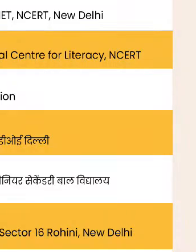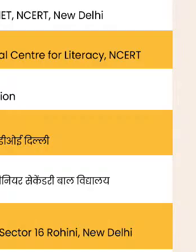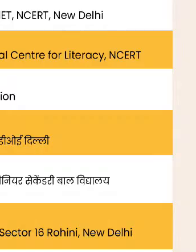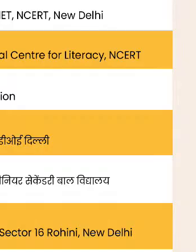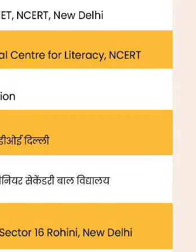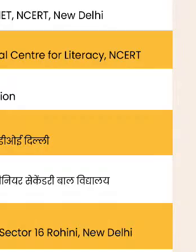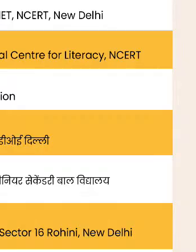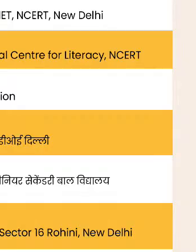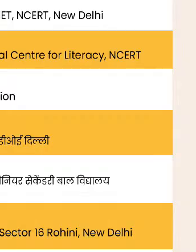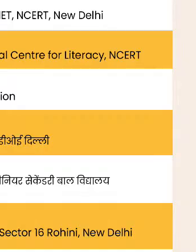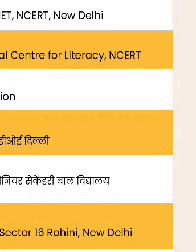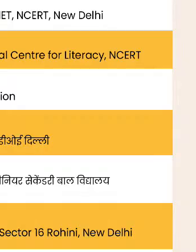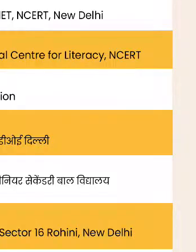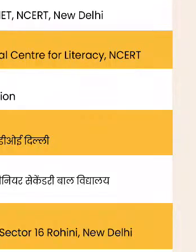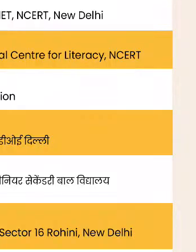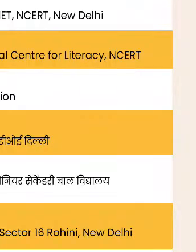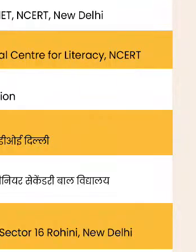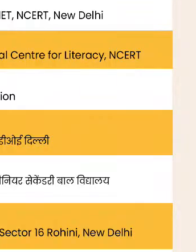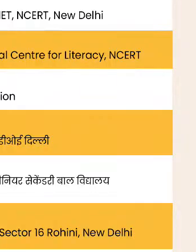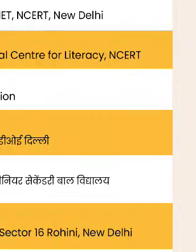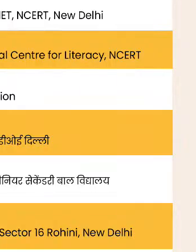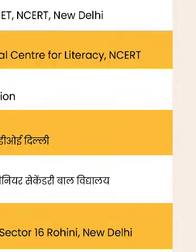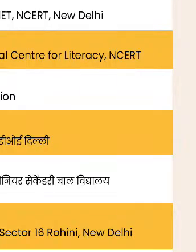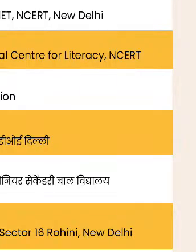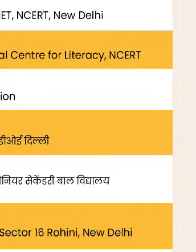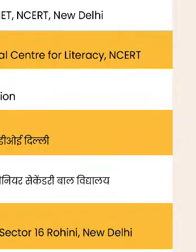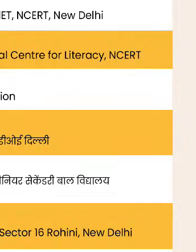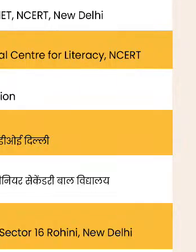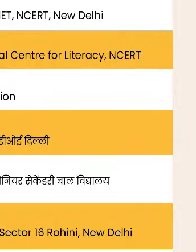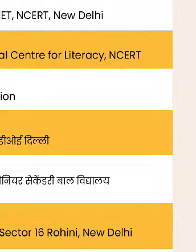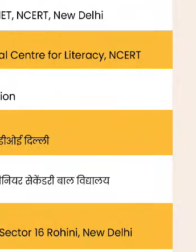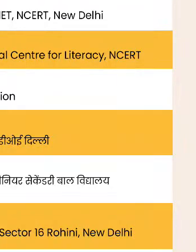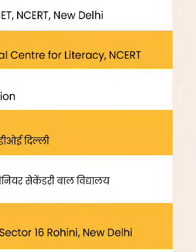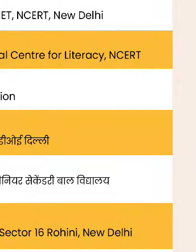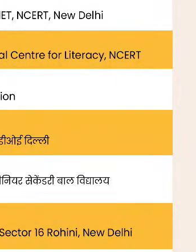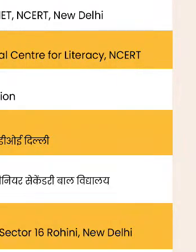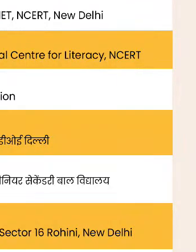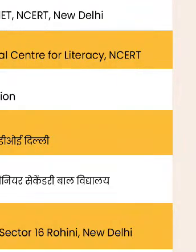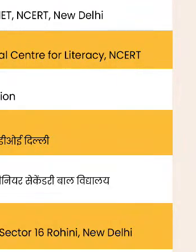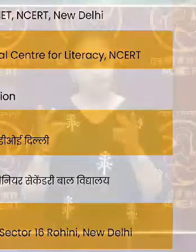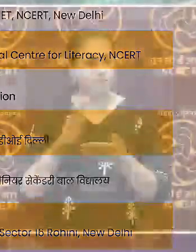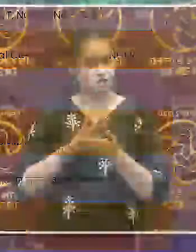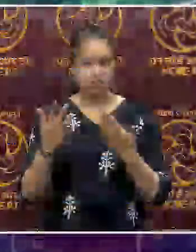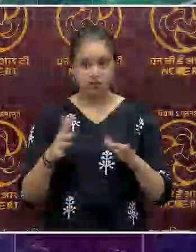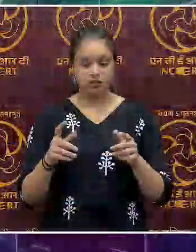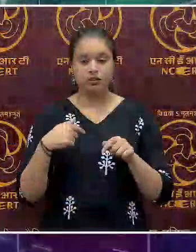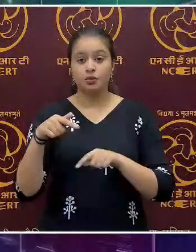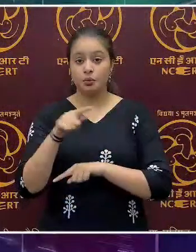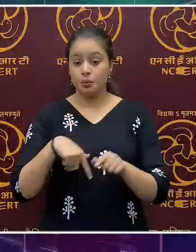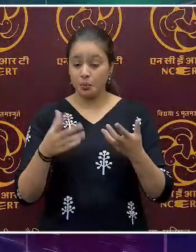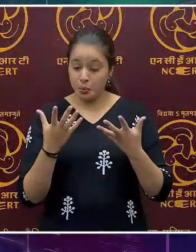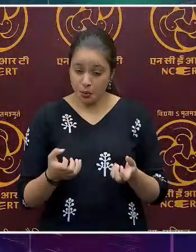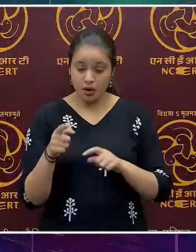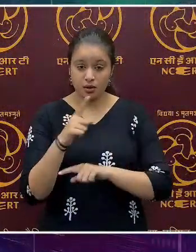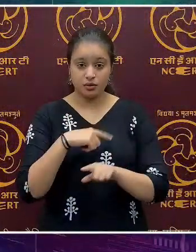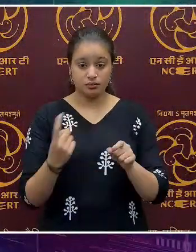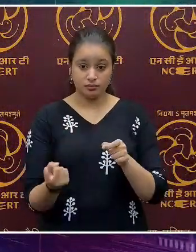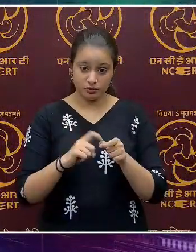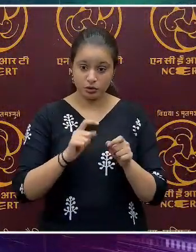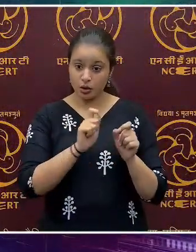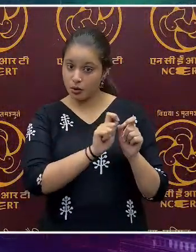redefining literacy beyond reading and writing, and rest of the programs are in front of you. We want you to join